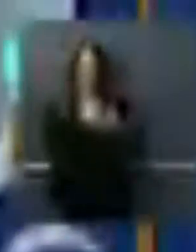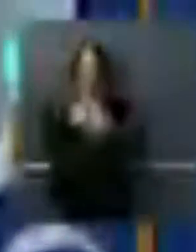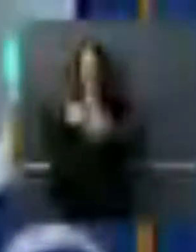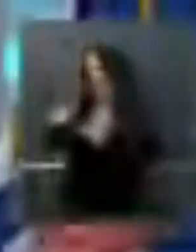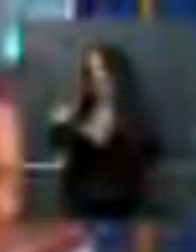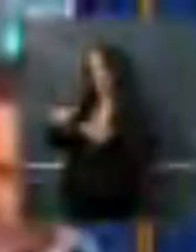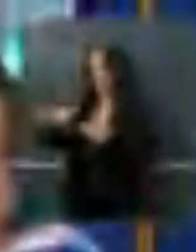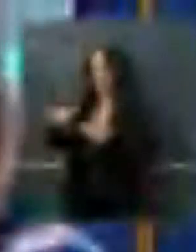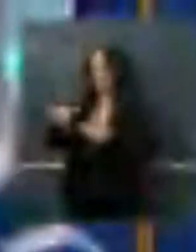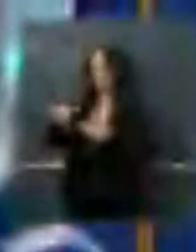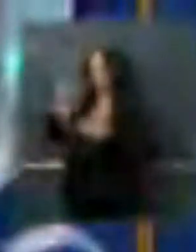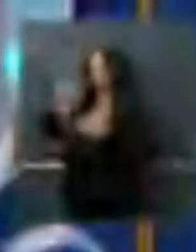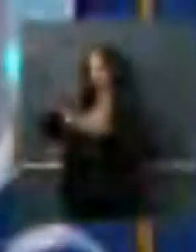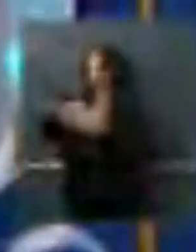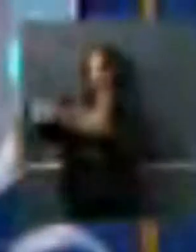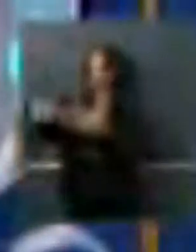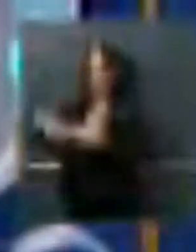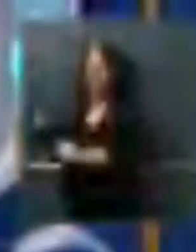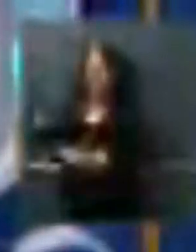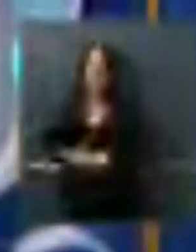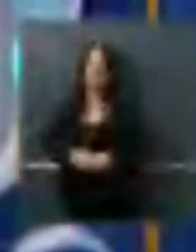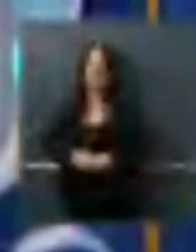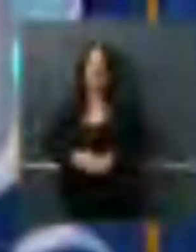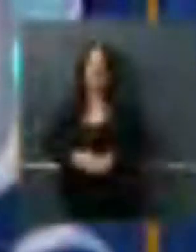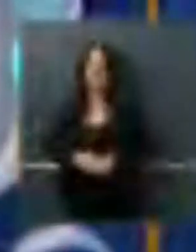Next question. Carla Marinucci, Politico.